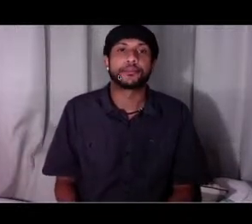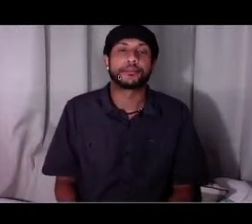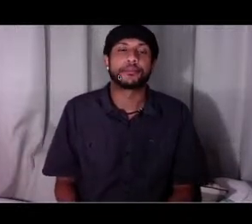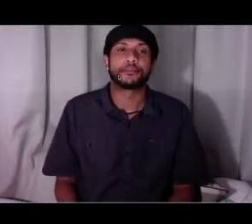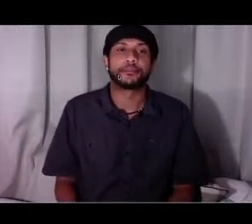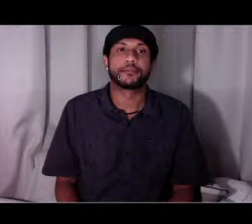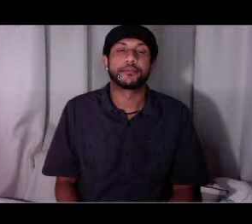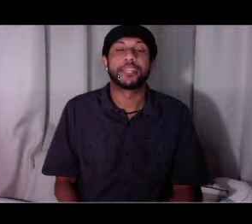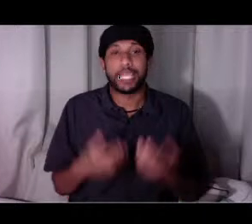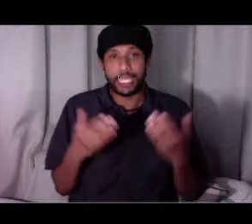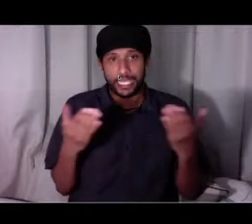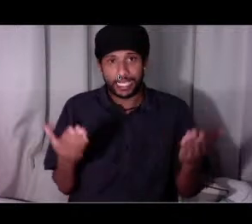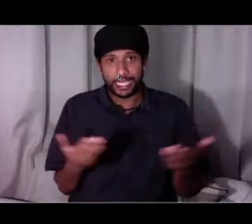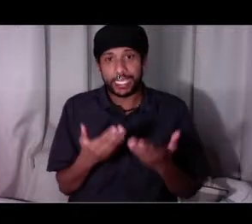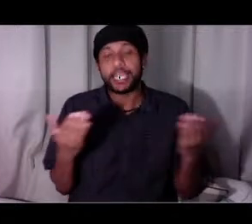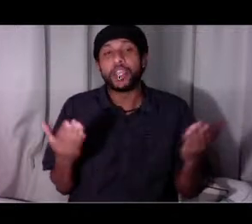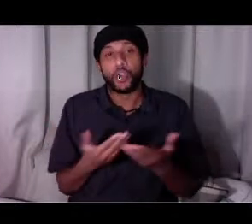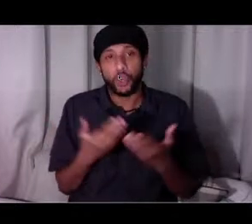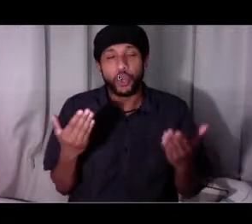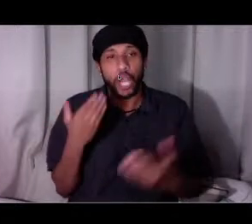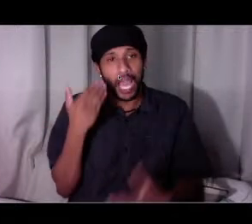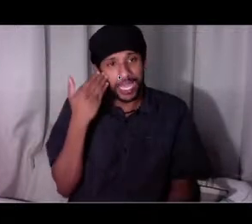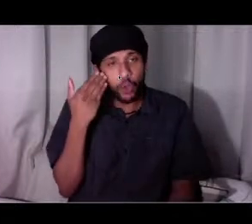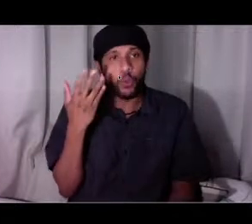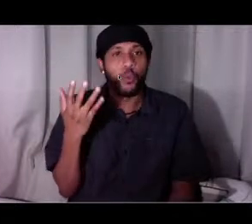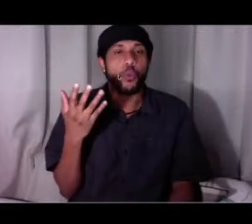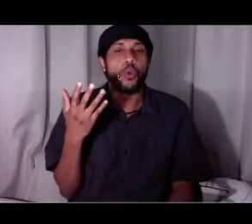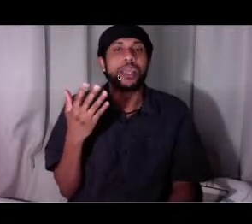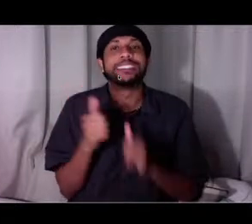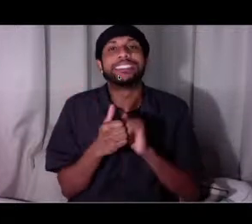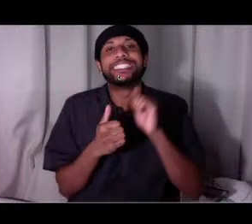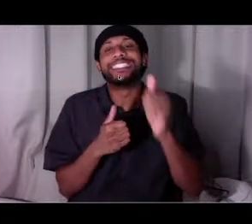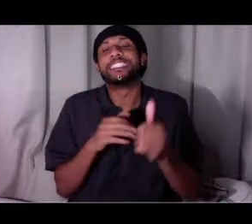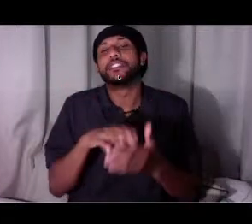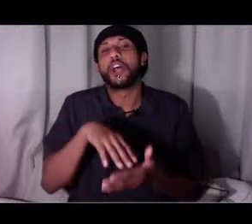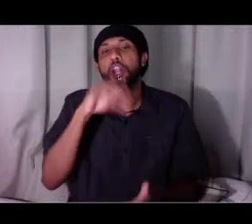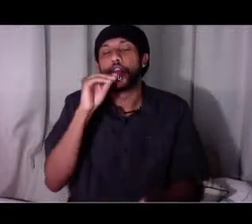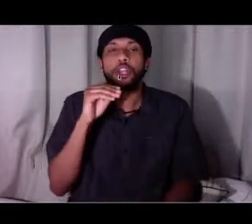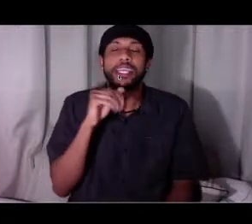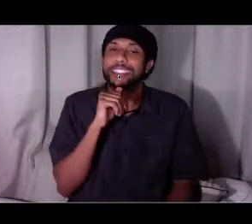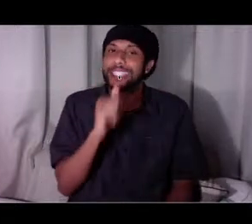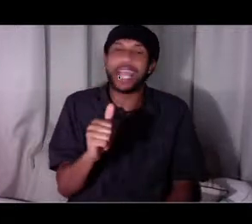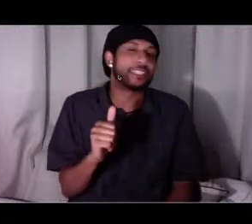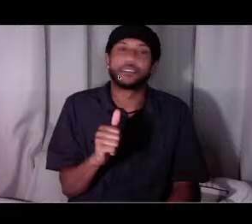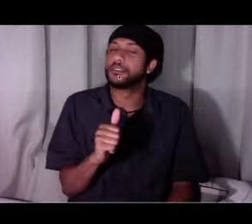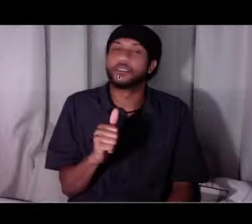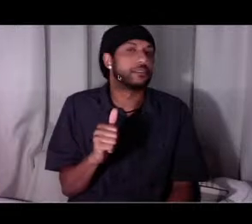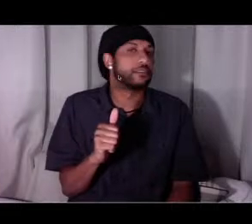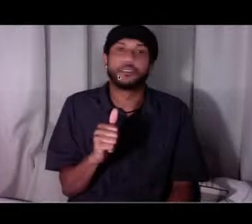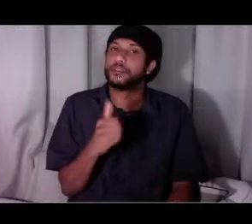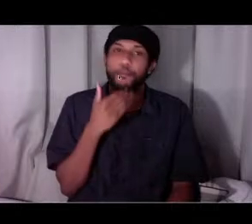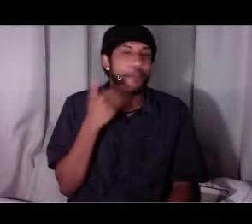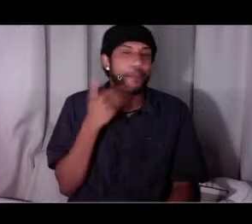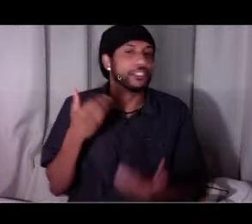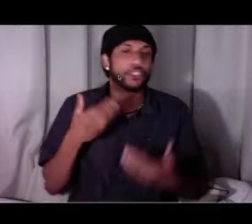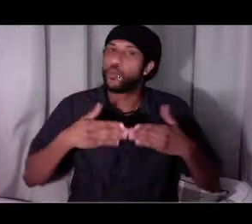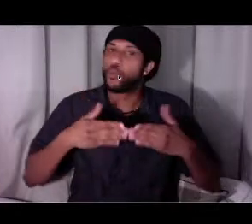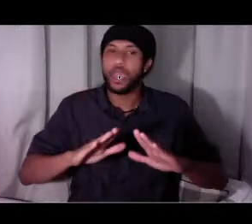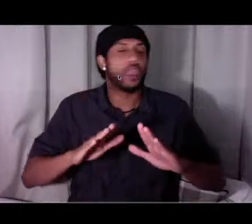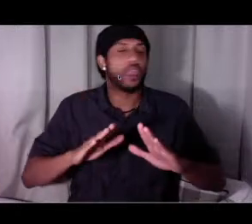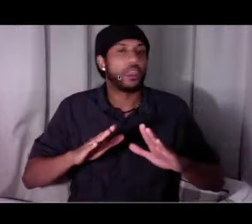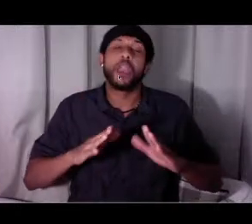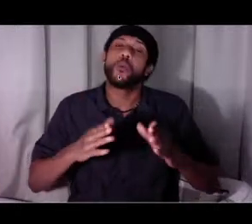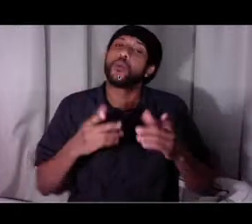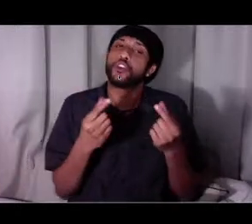here in Colton I know that you know we know that distance learning is not the uh the best way to learn and we're